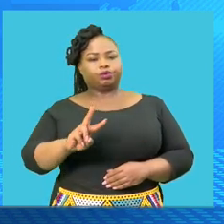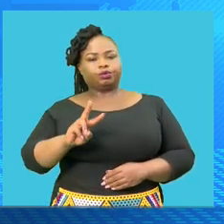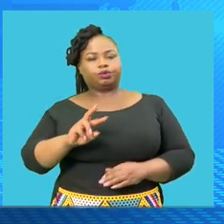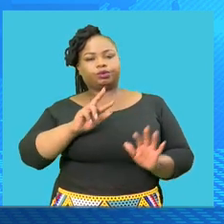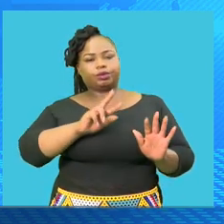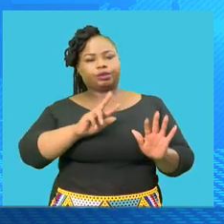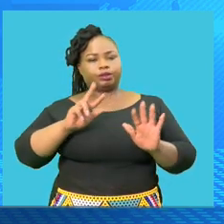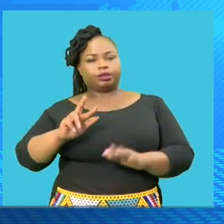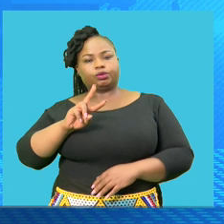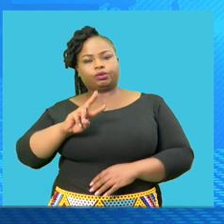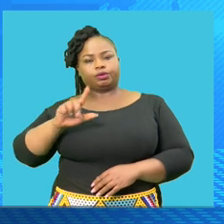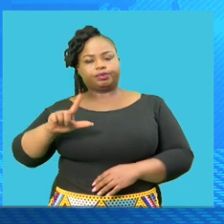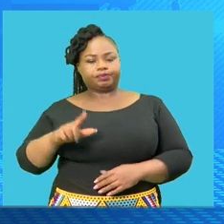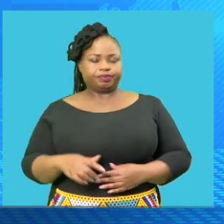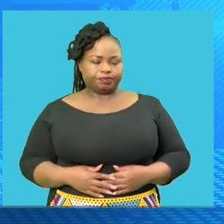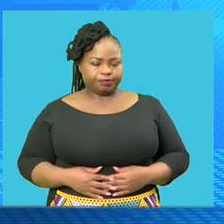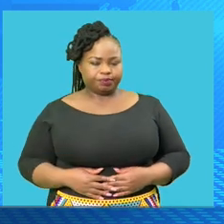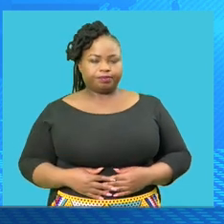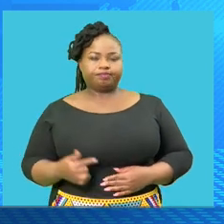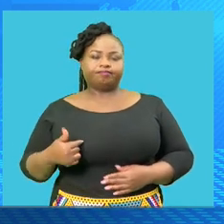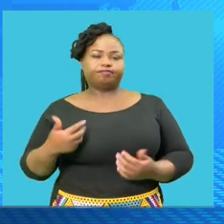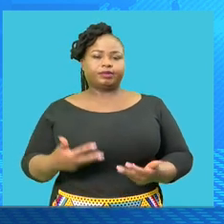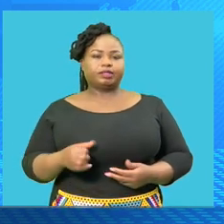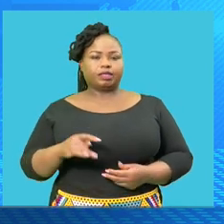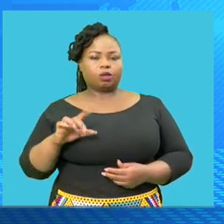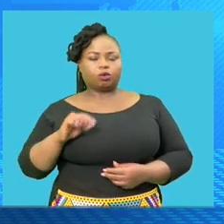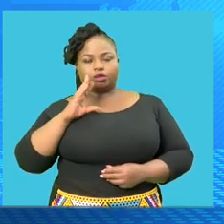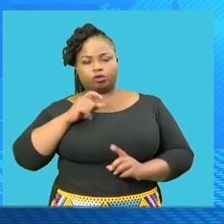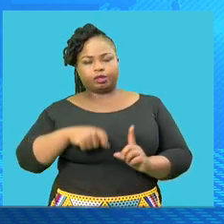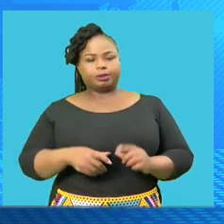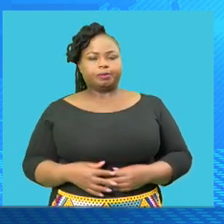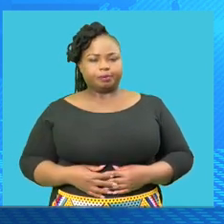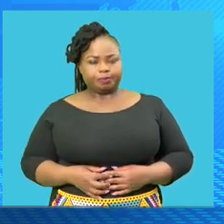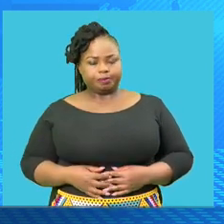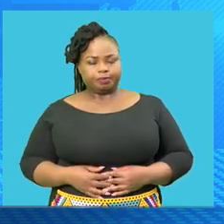-8827 i am silo marimani the spokesperson for houghton traffic police you